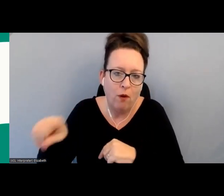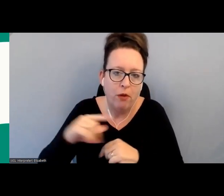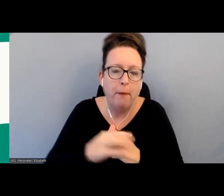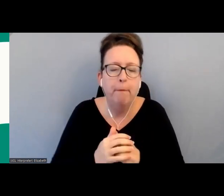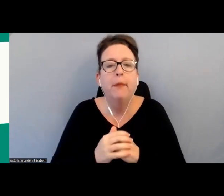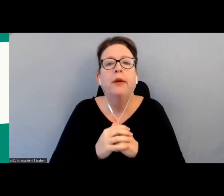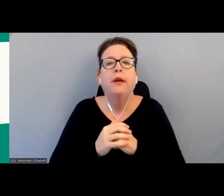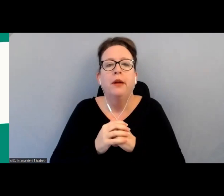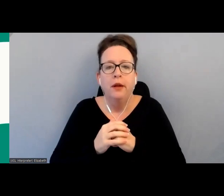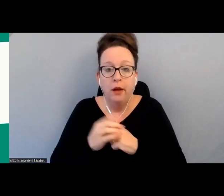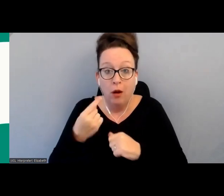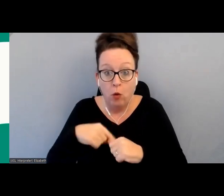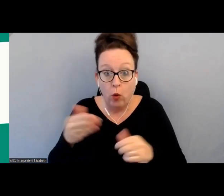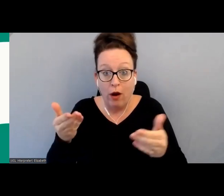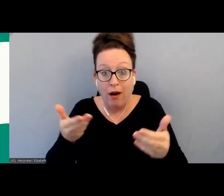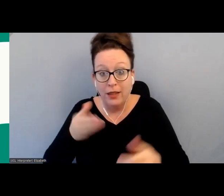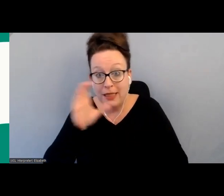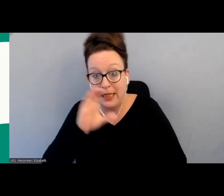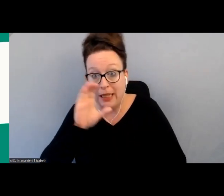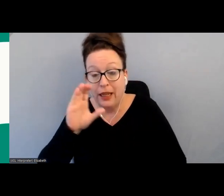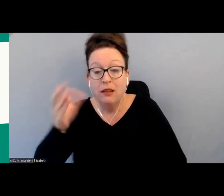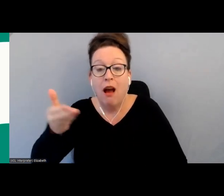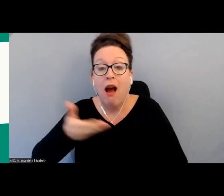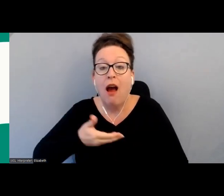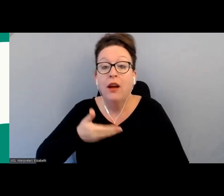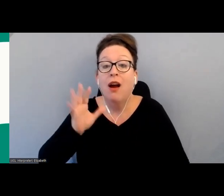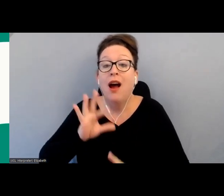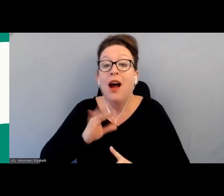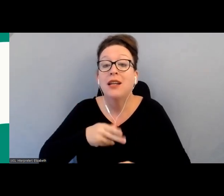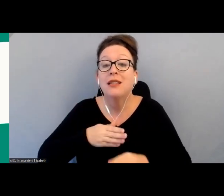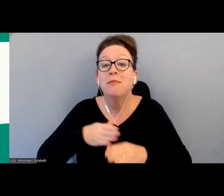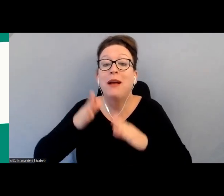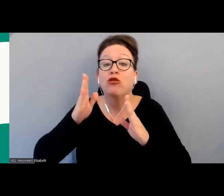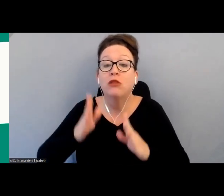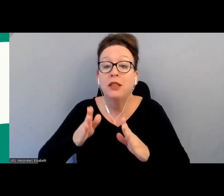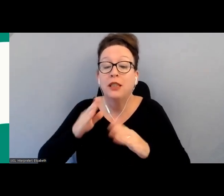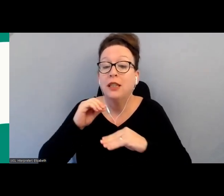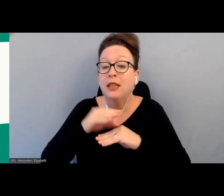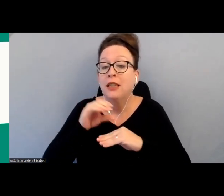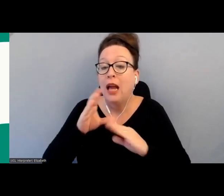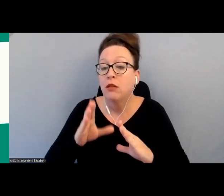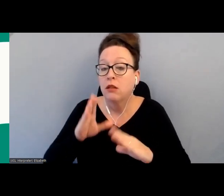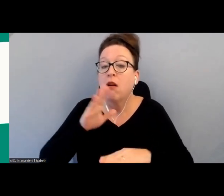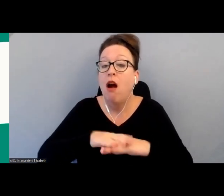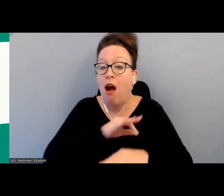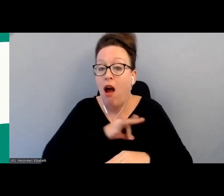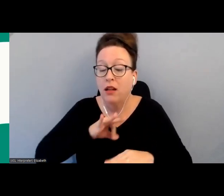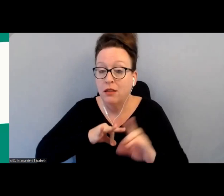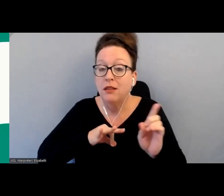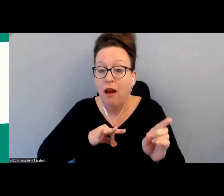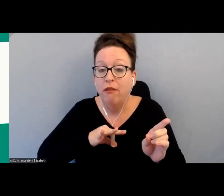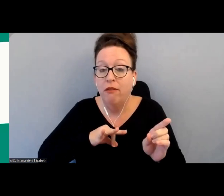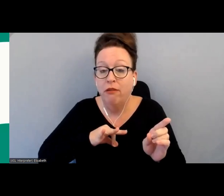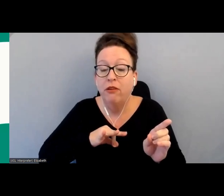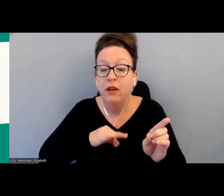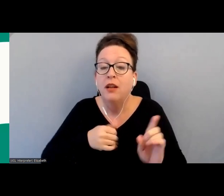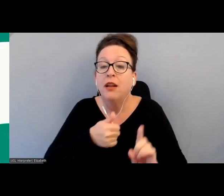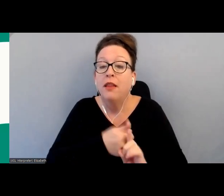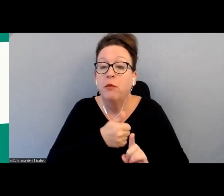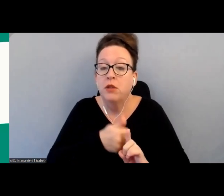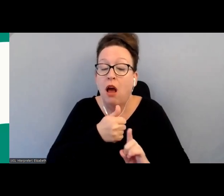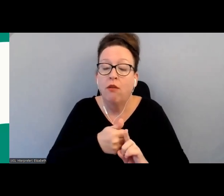are seeking to hire a specialty counselor who will be on staff that is